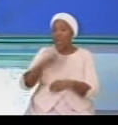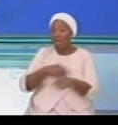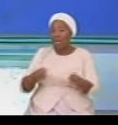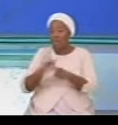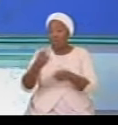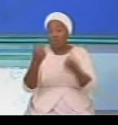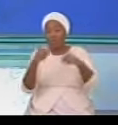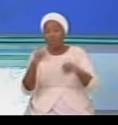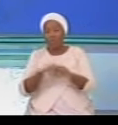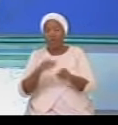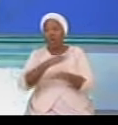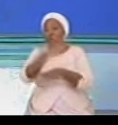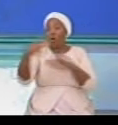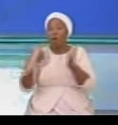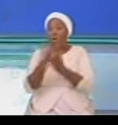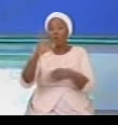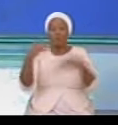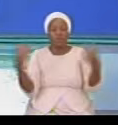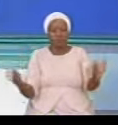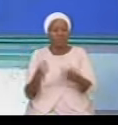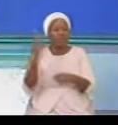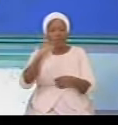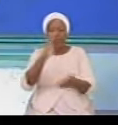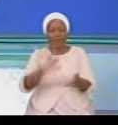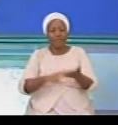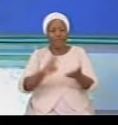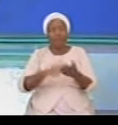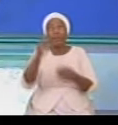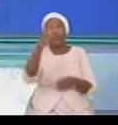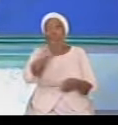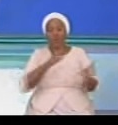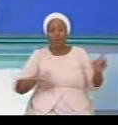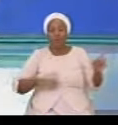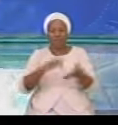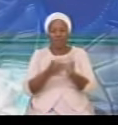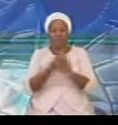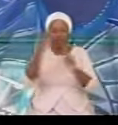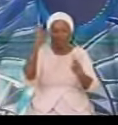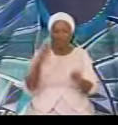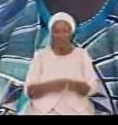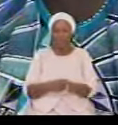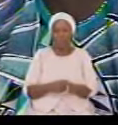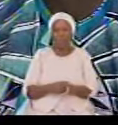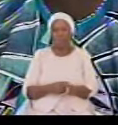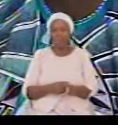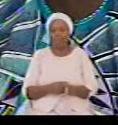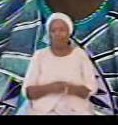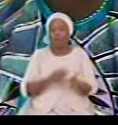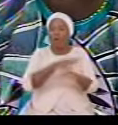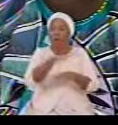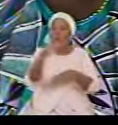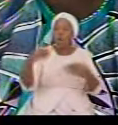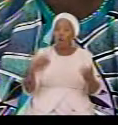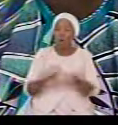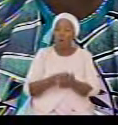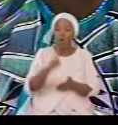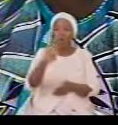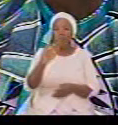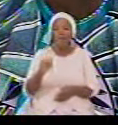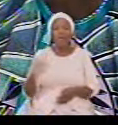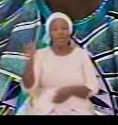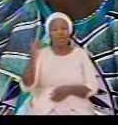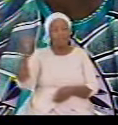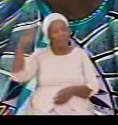come in, all your sins will be forgiven by the Lord in Jesus' name. All by